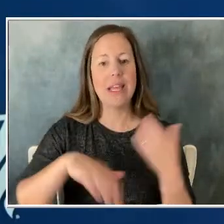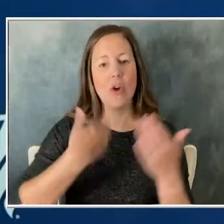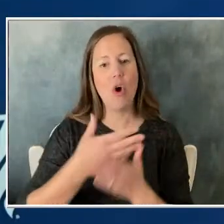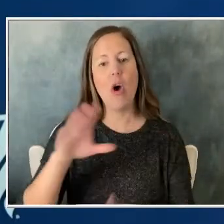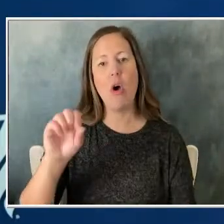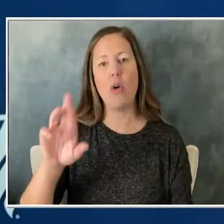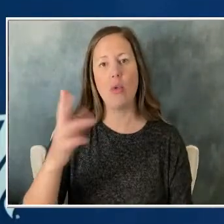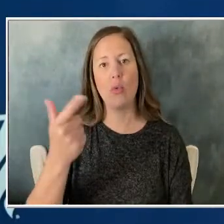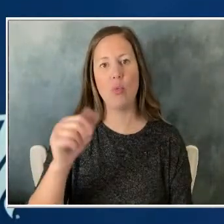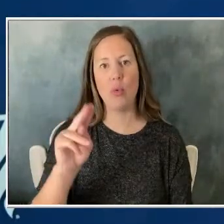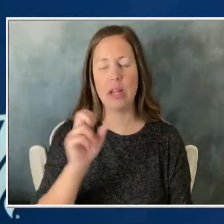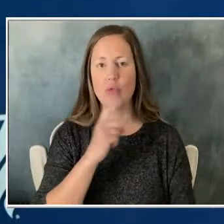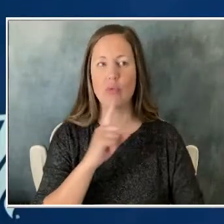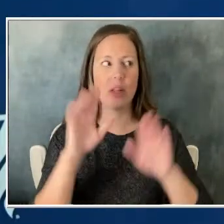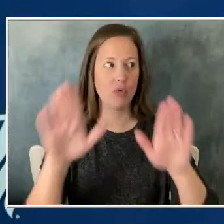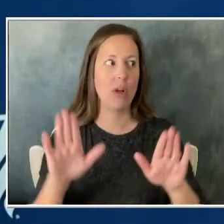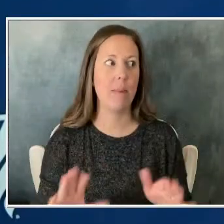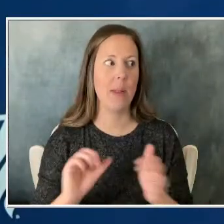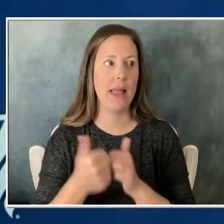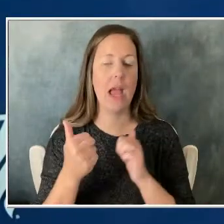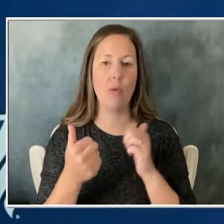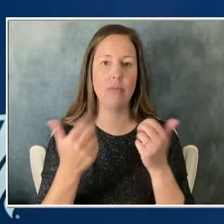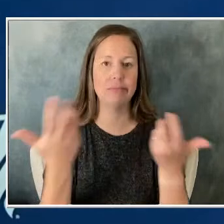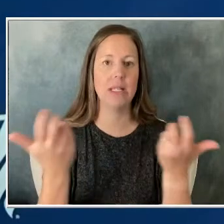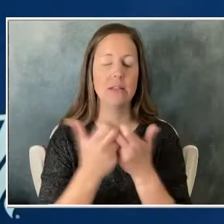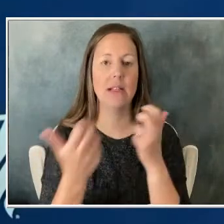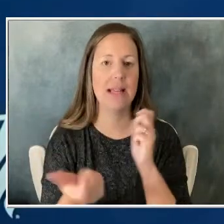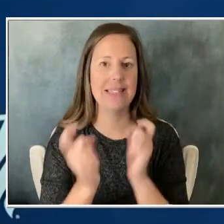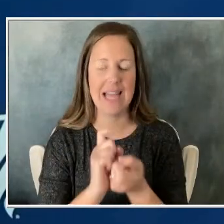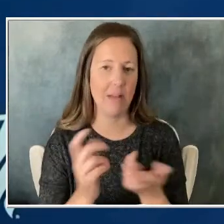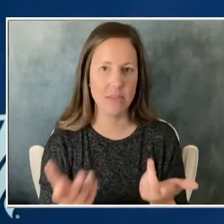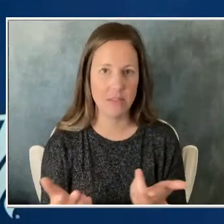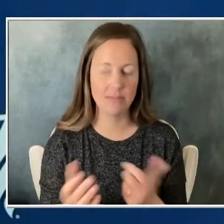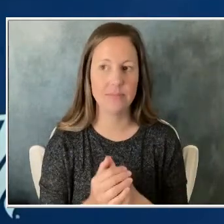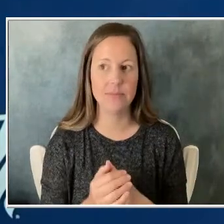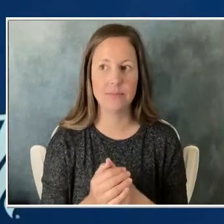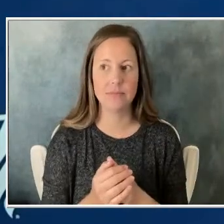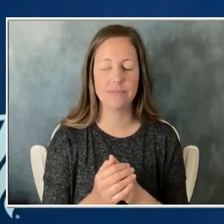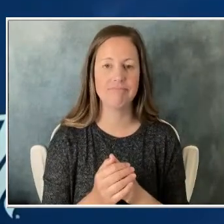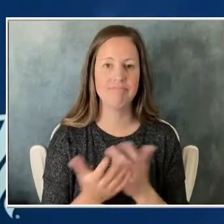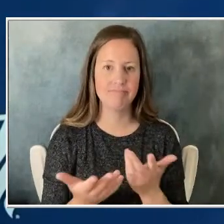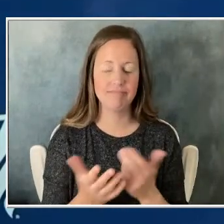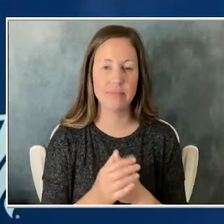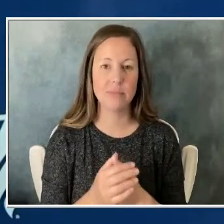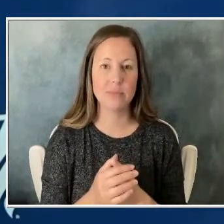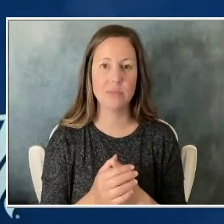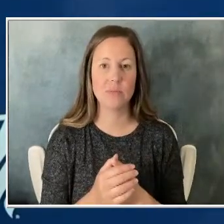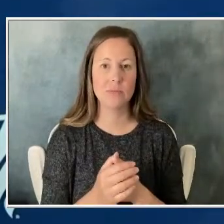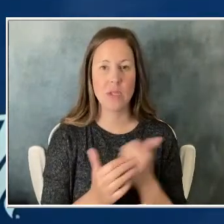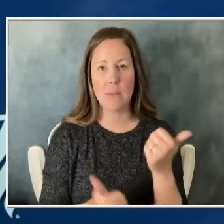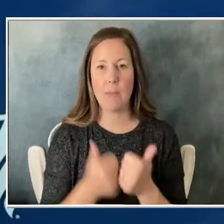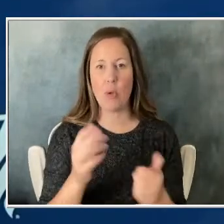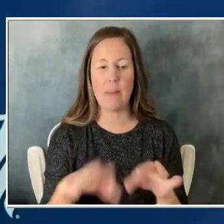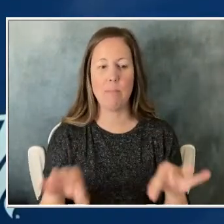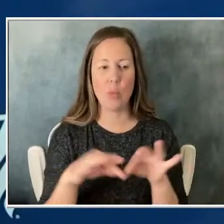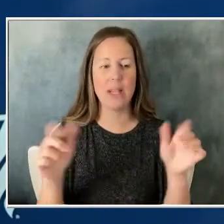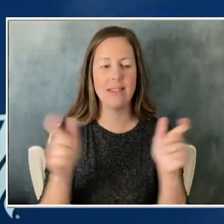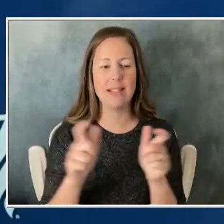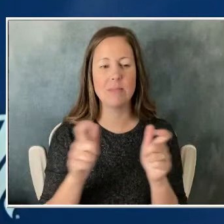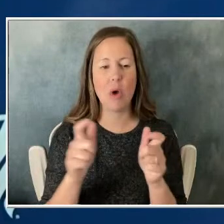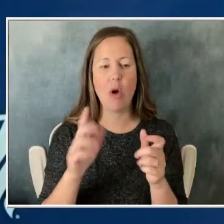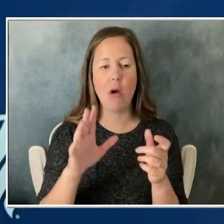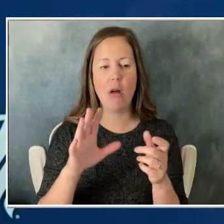they can adapt. And I would say there's very little getting used to. I think the biggest thing is the small intestine, because what happens